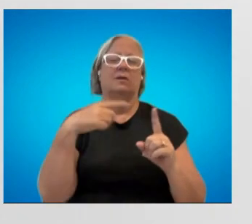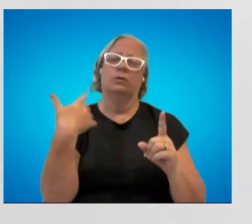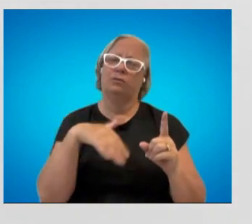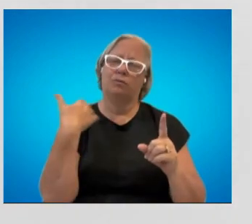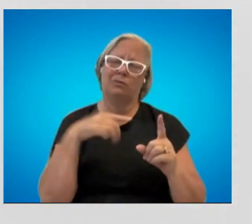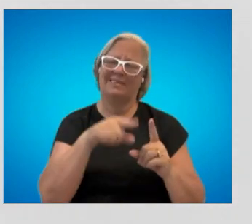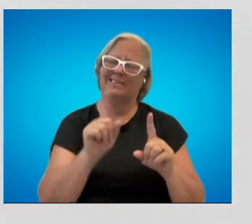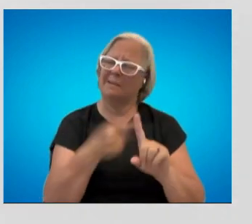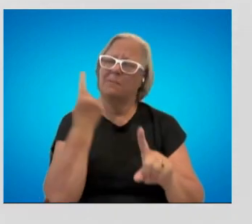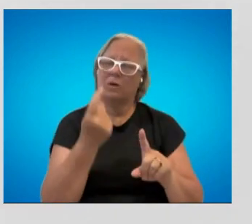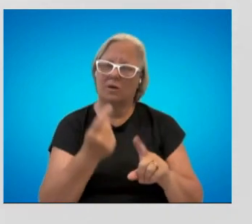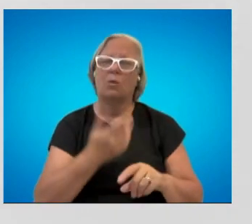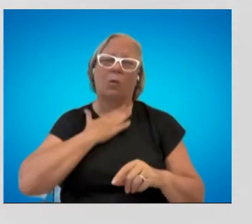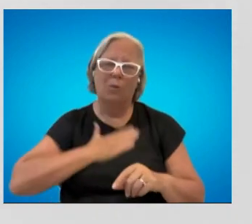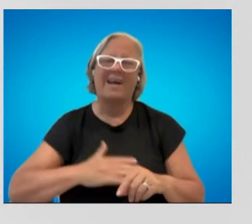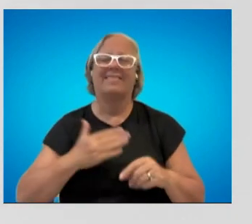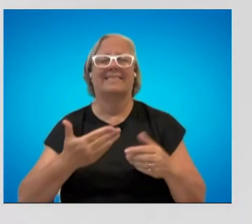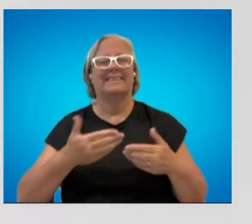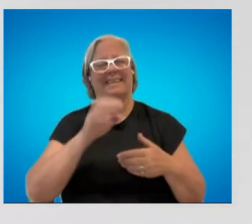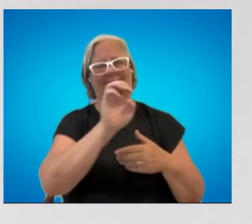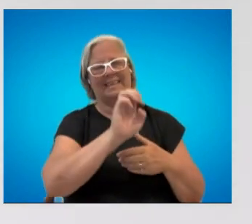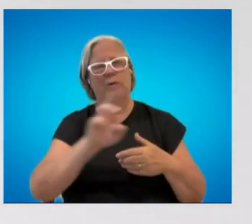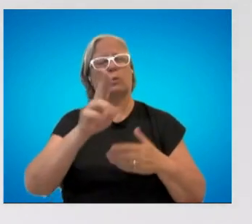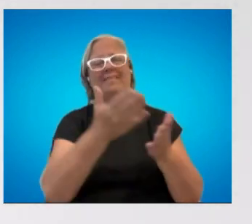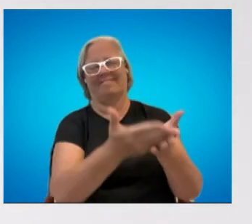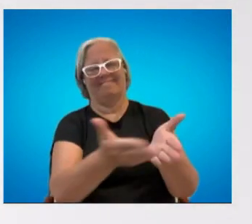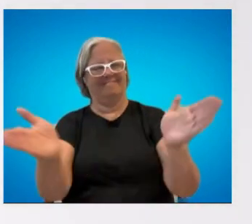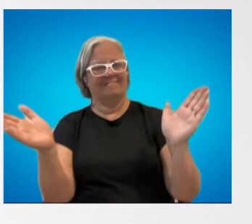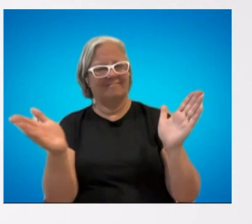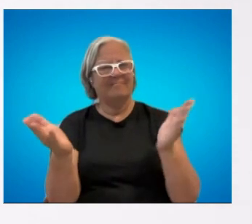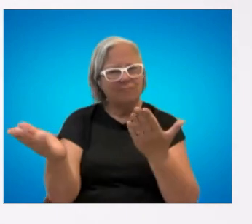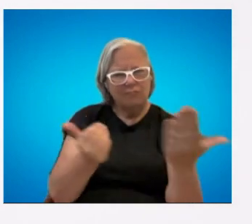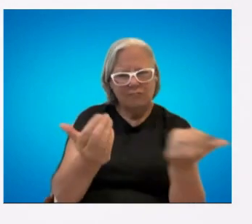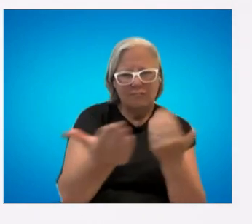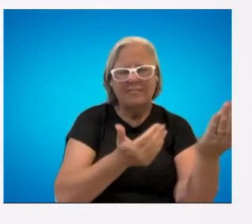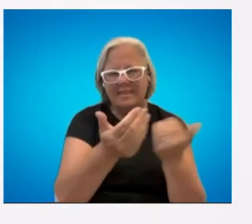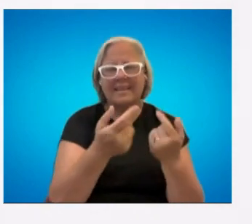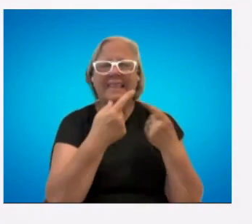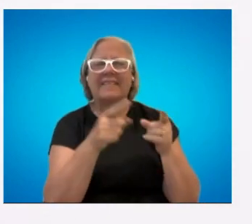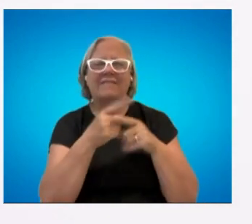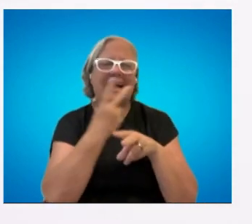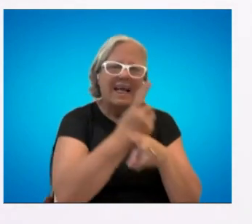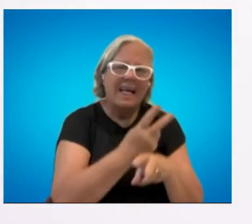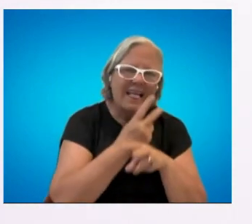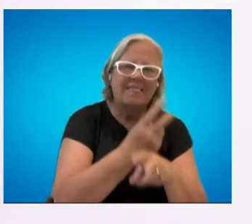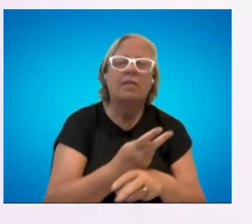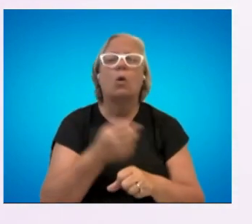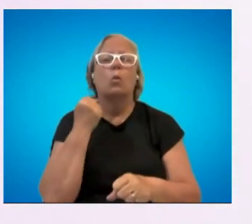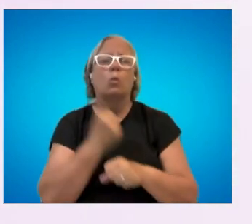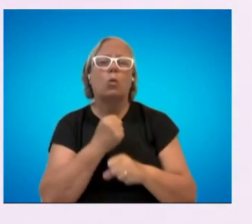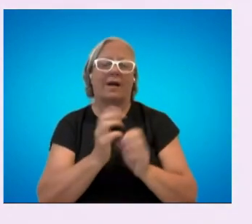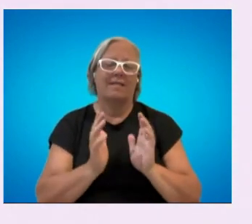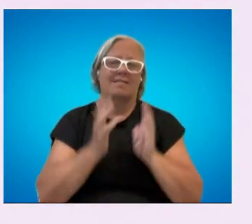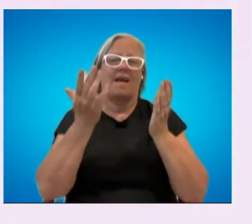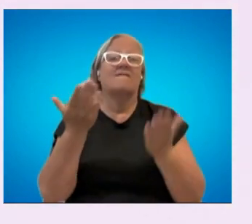statistics on different types of care, work-life balance, access to formal care services, and set